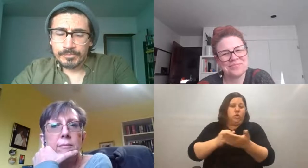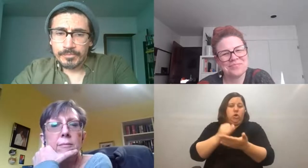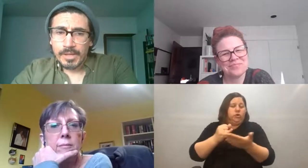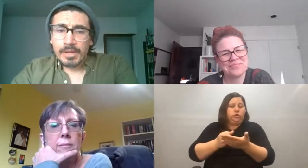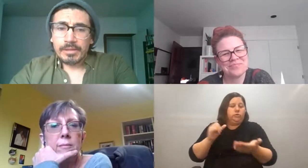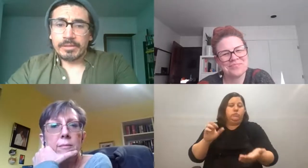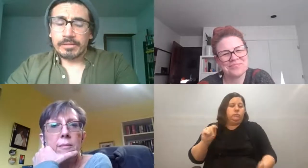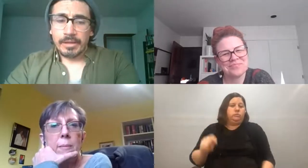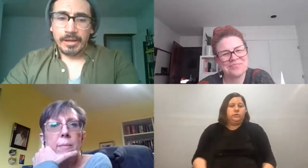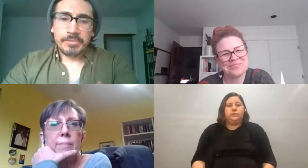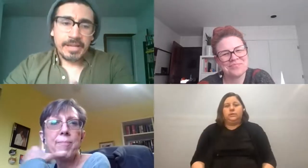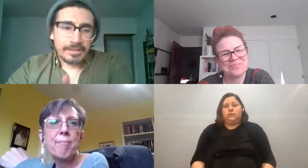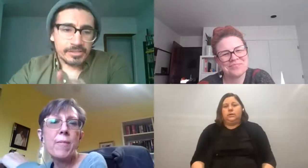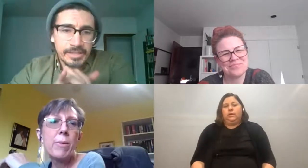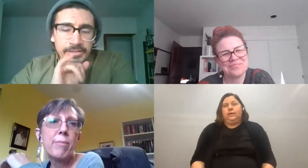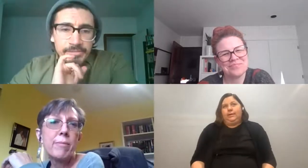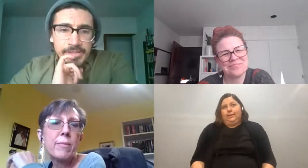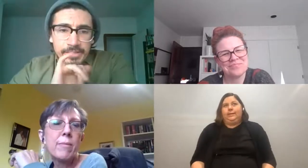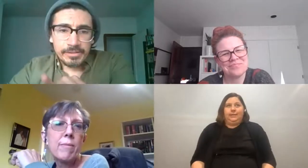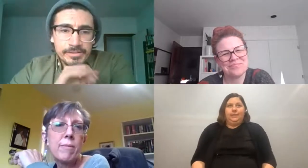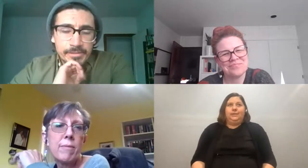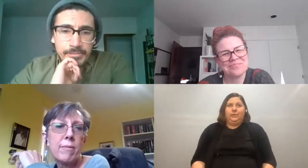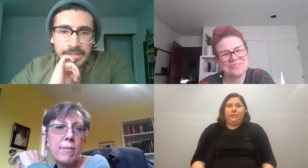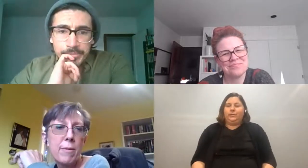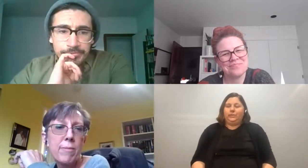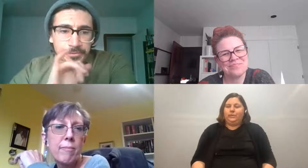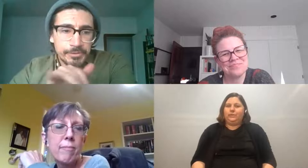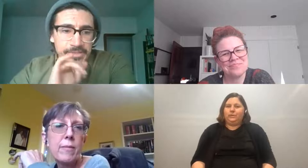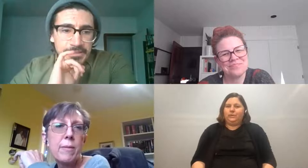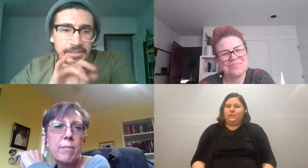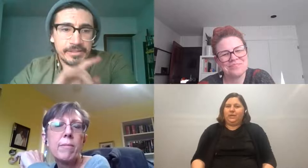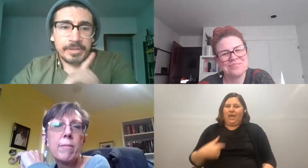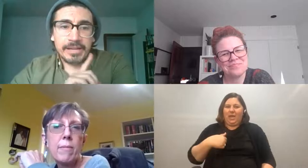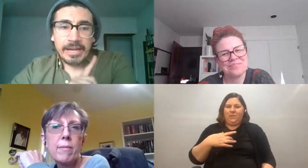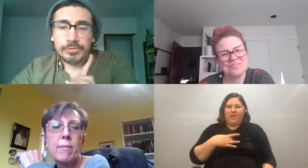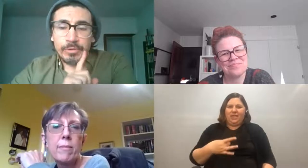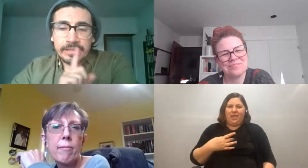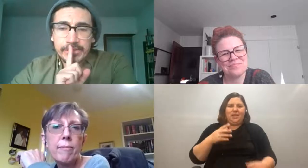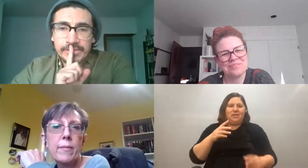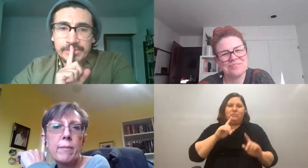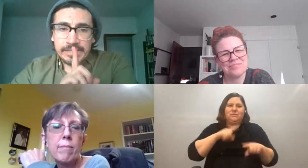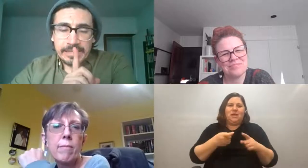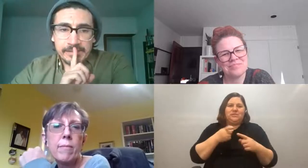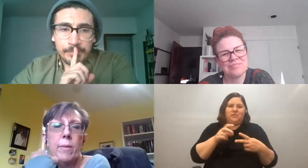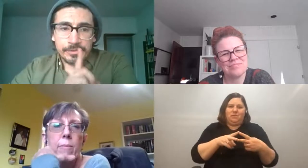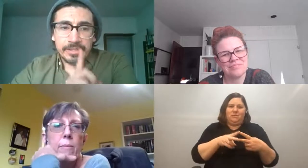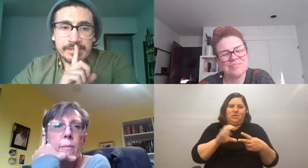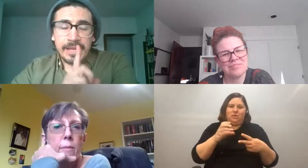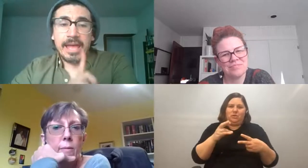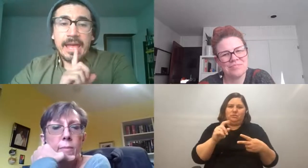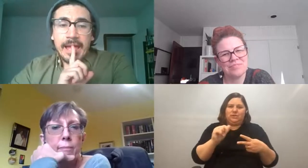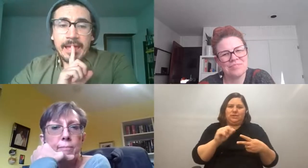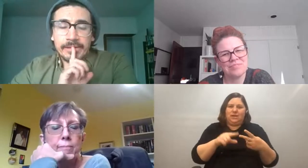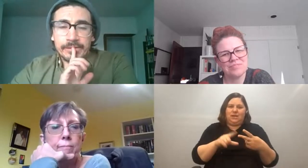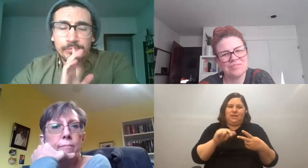gonna actually i'd love to hear some input from kristen lynn on this but i i do want to just take this opportunity to